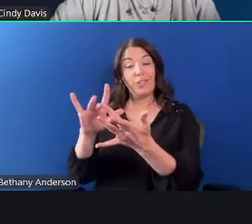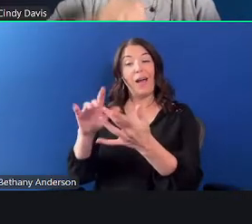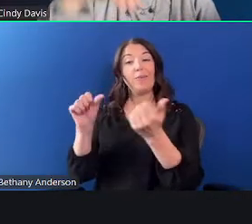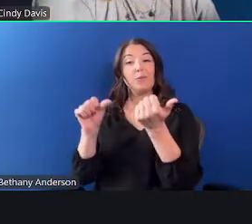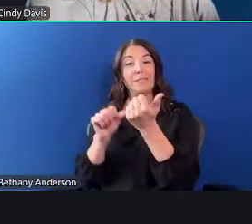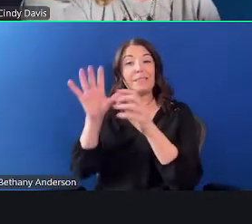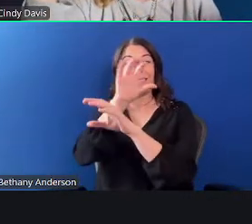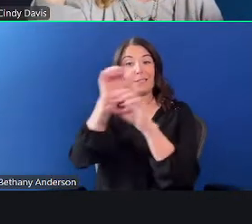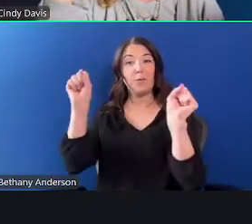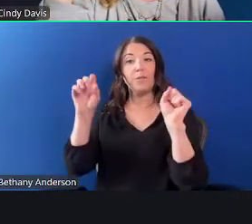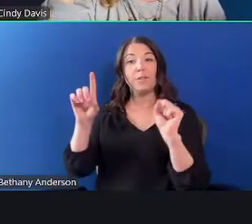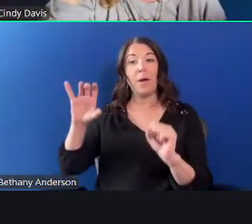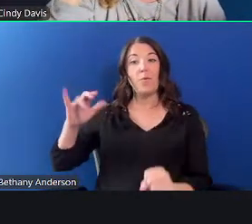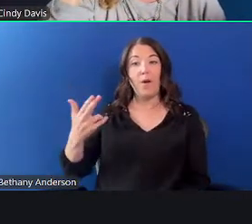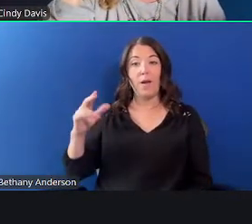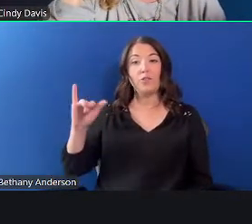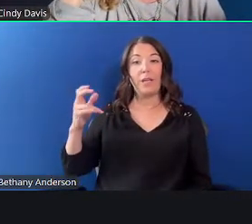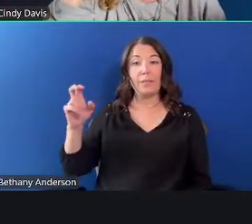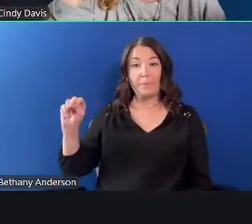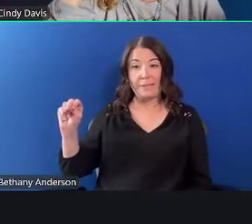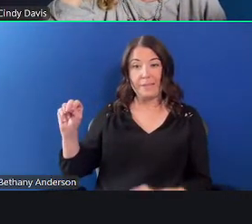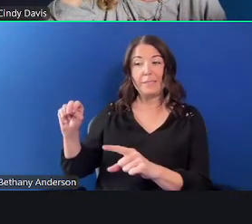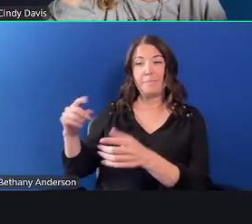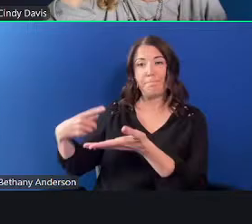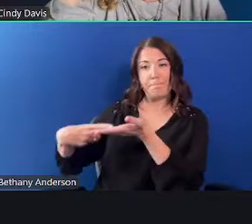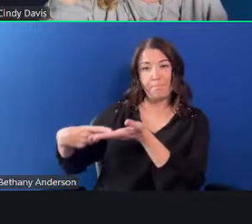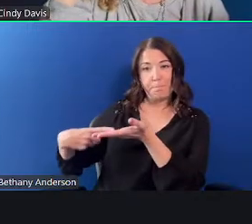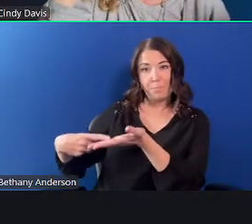Superintendent Deborah Jacobson, and